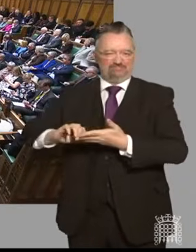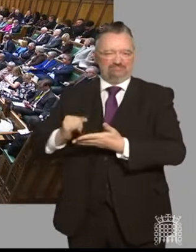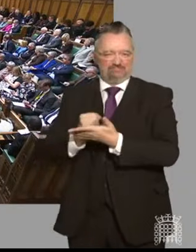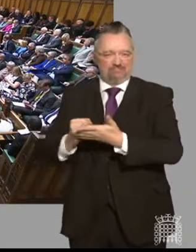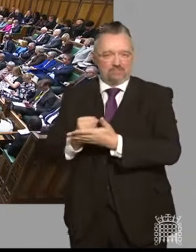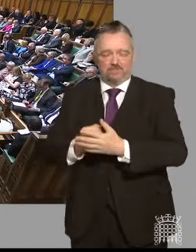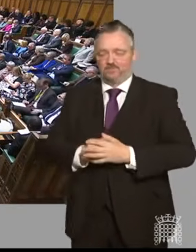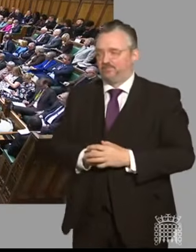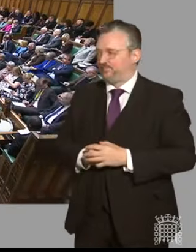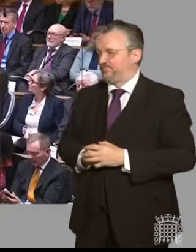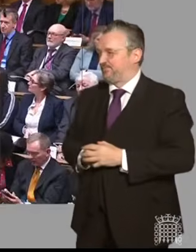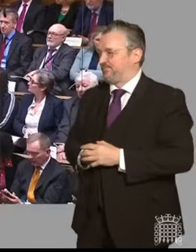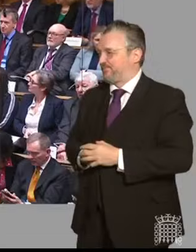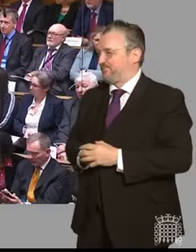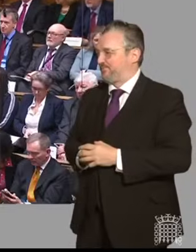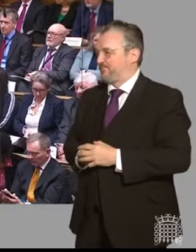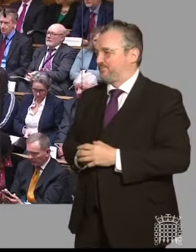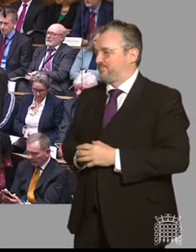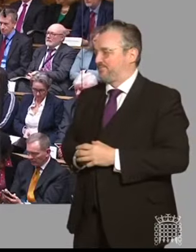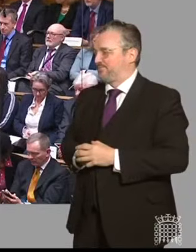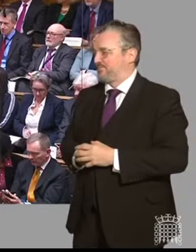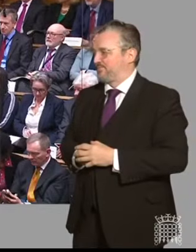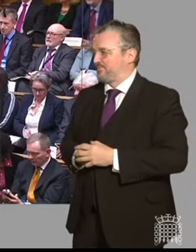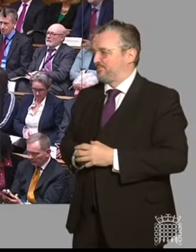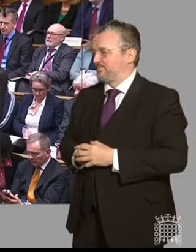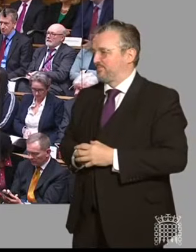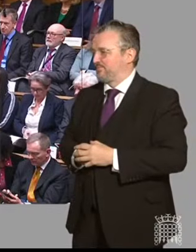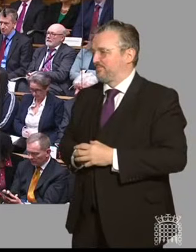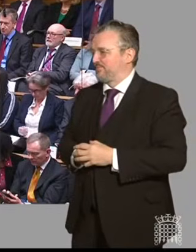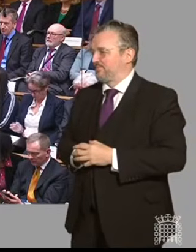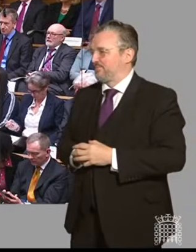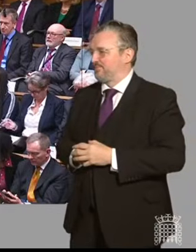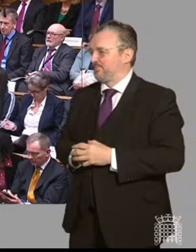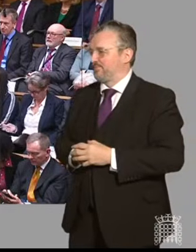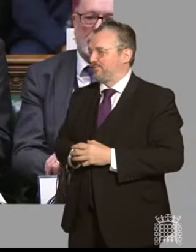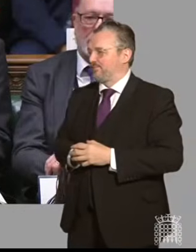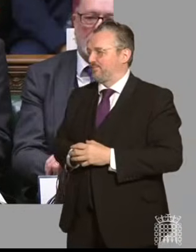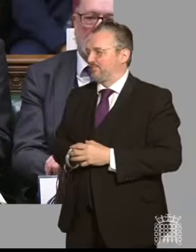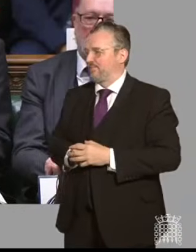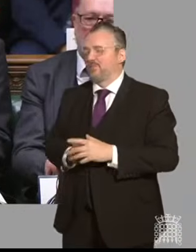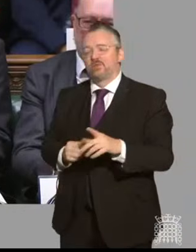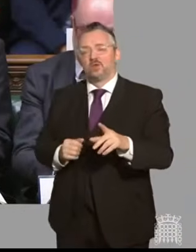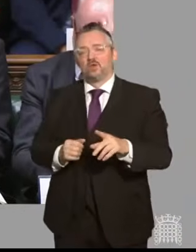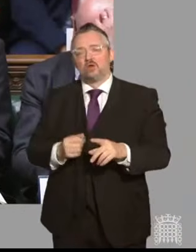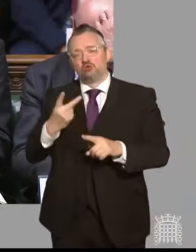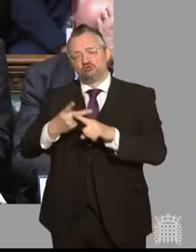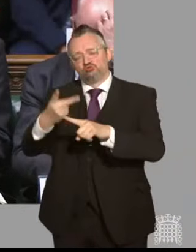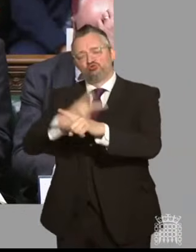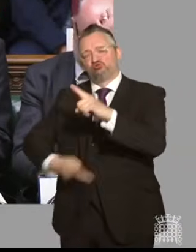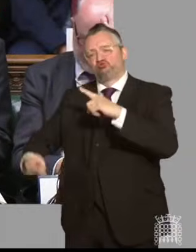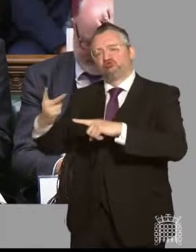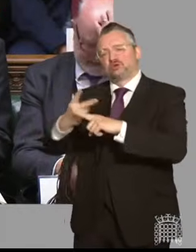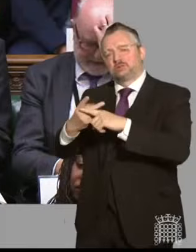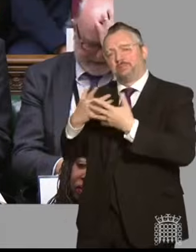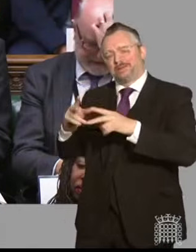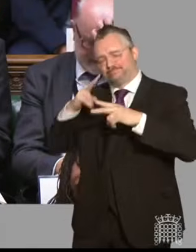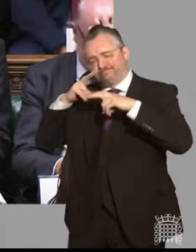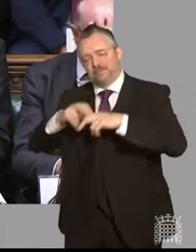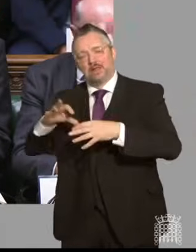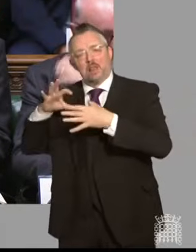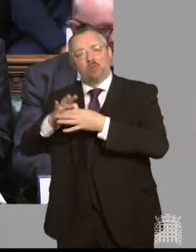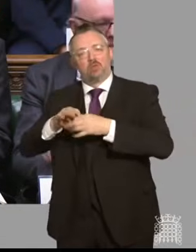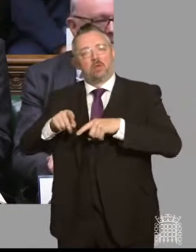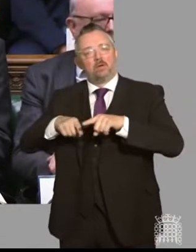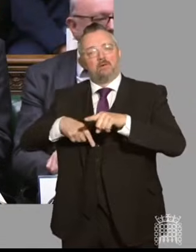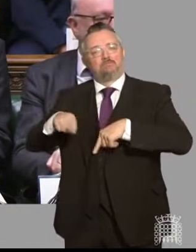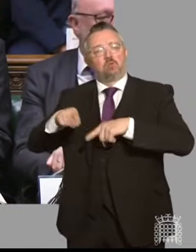the fan-led review on football governance was produced. Will the Prime Minister commit now to setting up an independent regulator